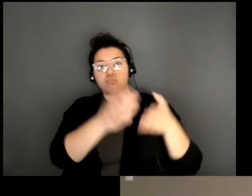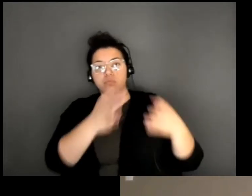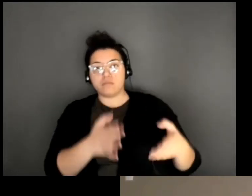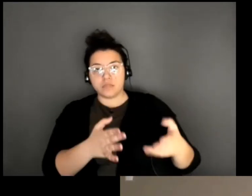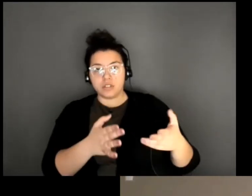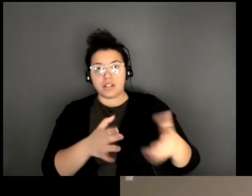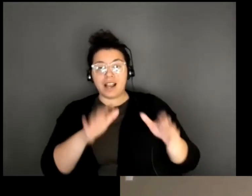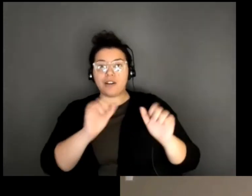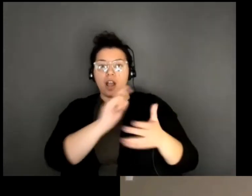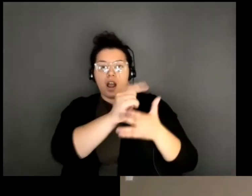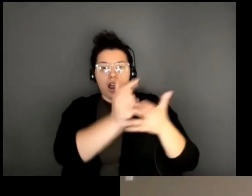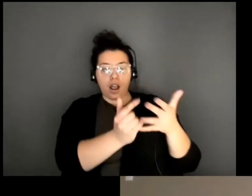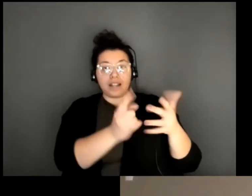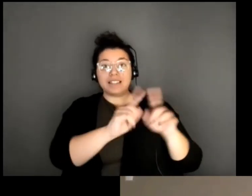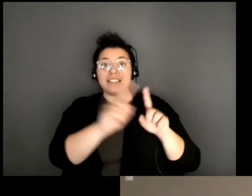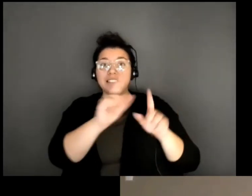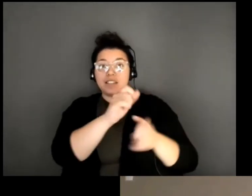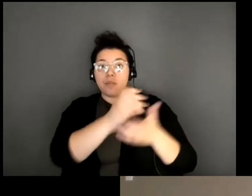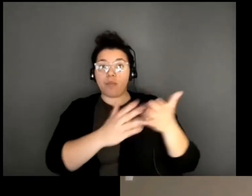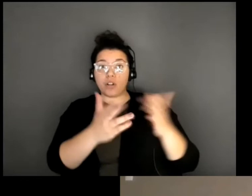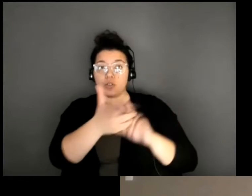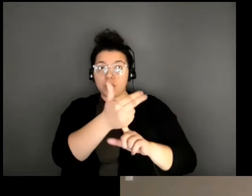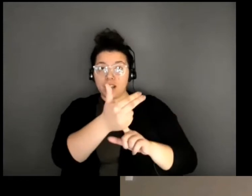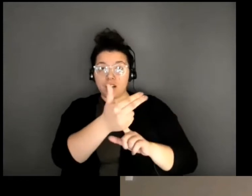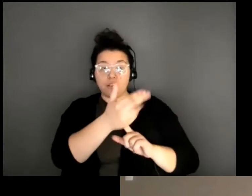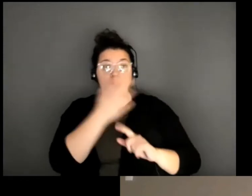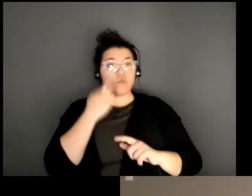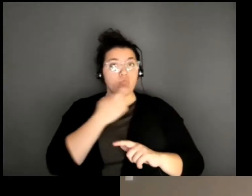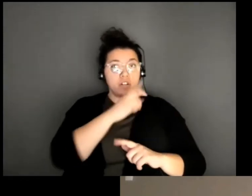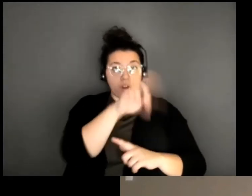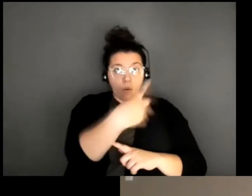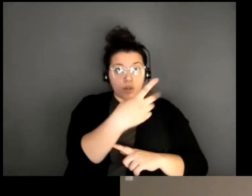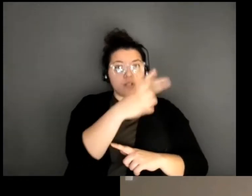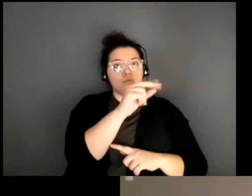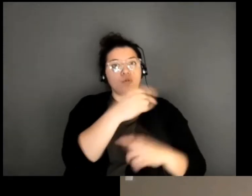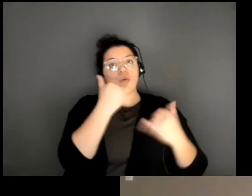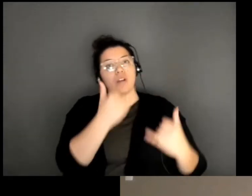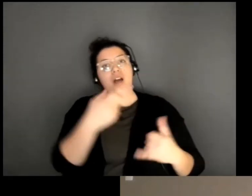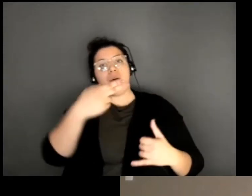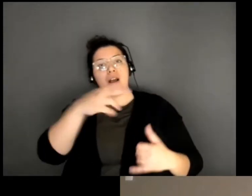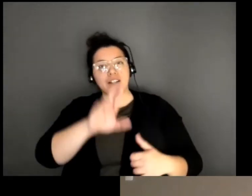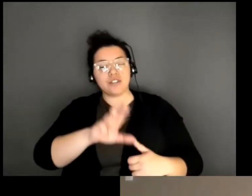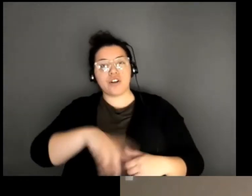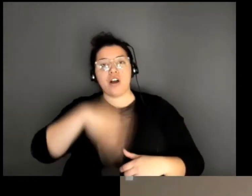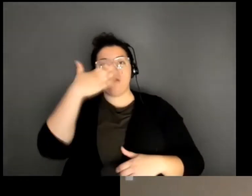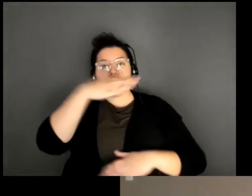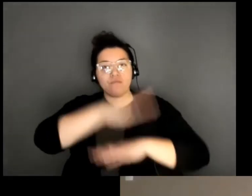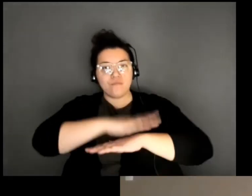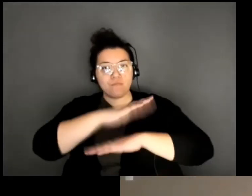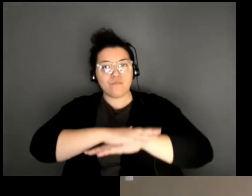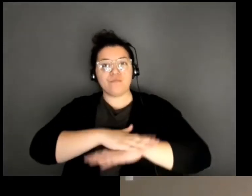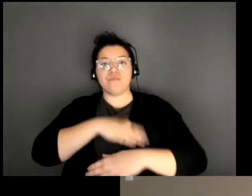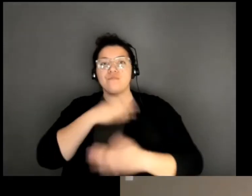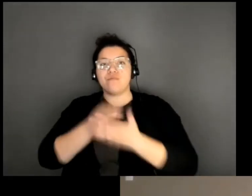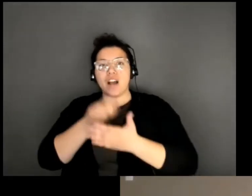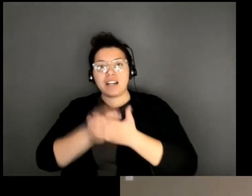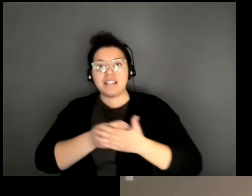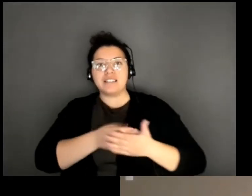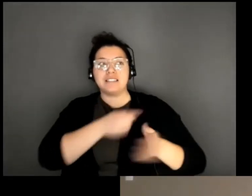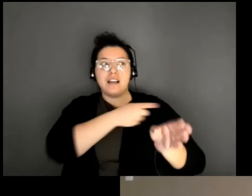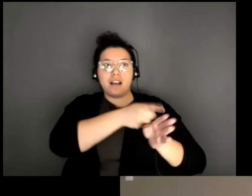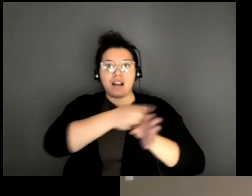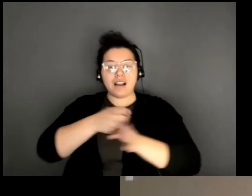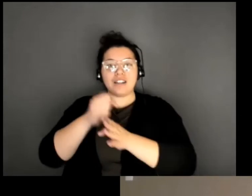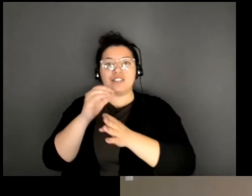areas of the hotel, maybe working in the front office, working in housekeeping, working in human resources or finance. So it's a great opportunity to be